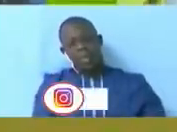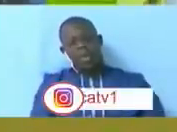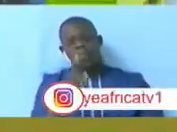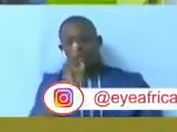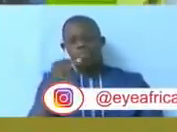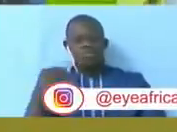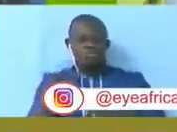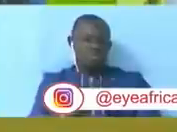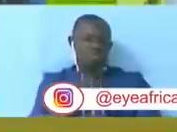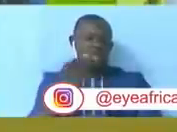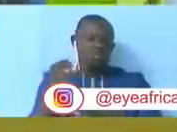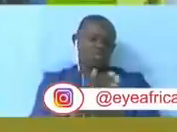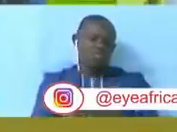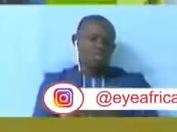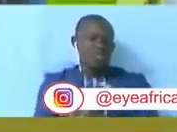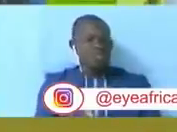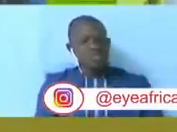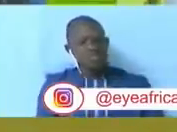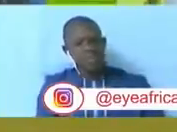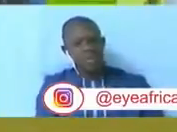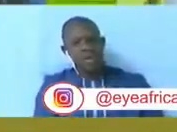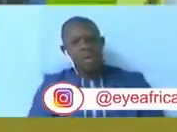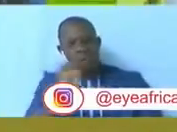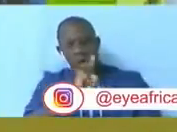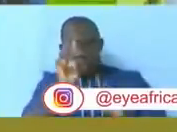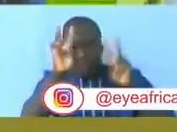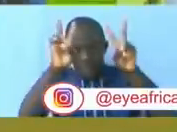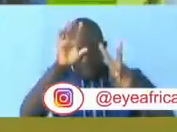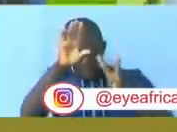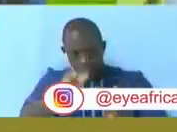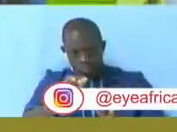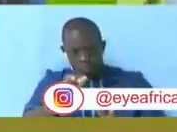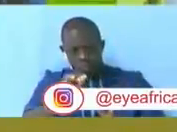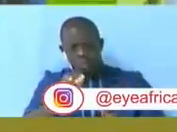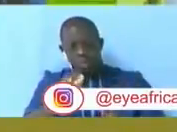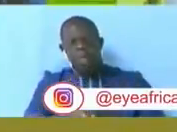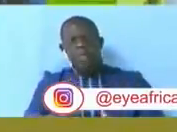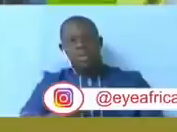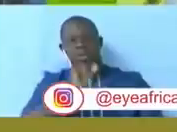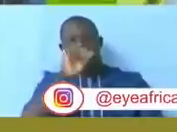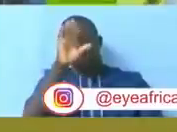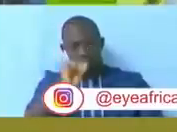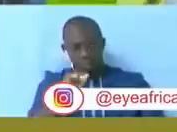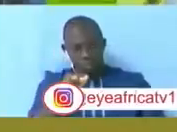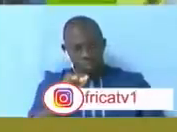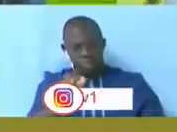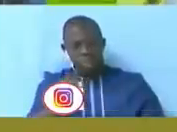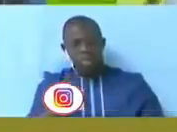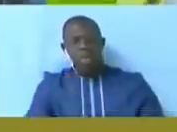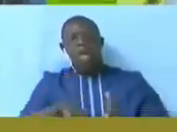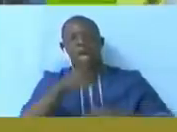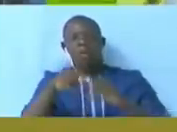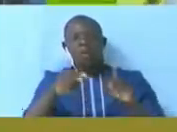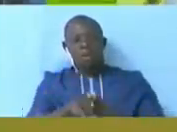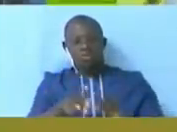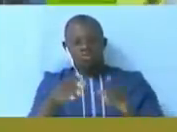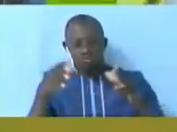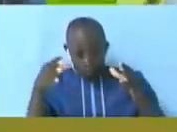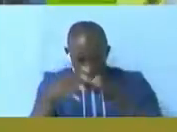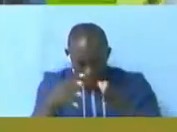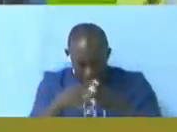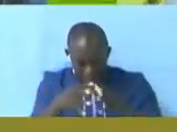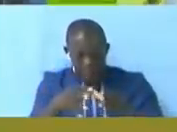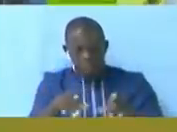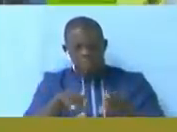But I was mistaken. What Jame did, he did it. In conspiracy with